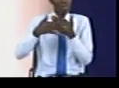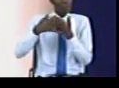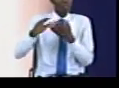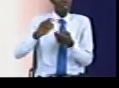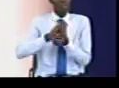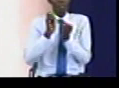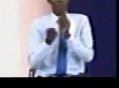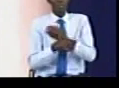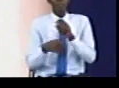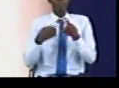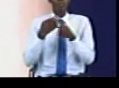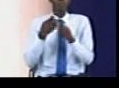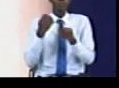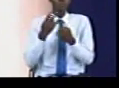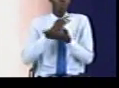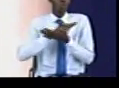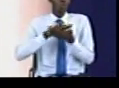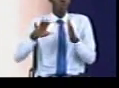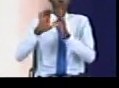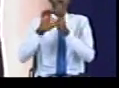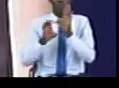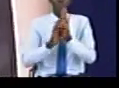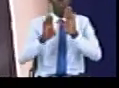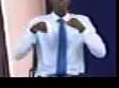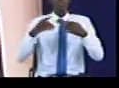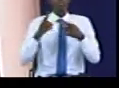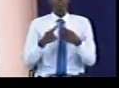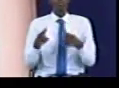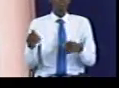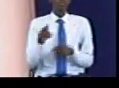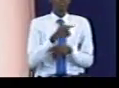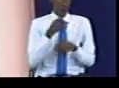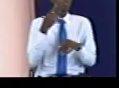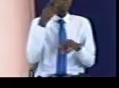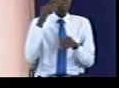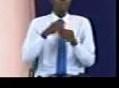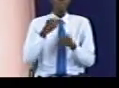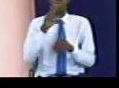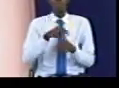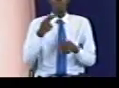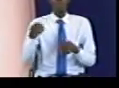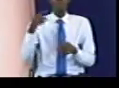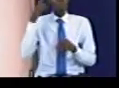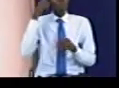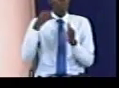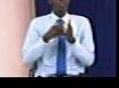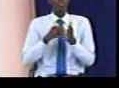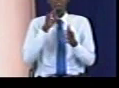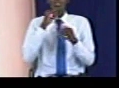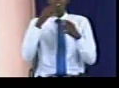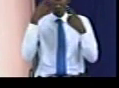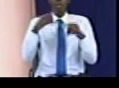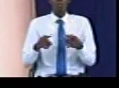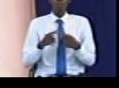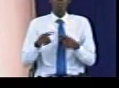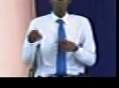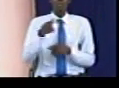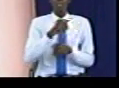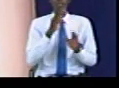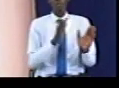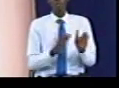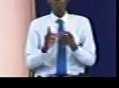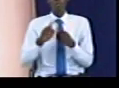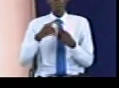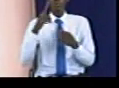the holy commandment delivered unto them. Verse 22. But it has happened unto them according to the true proverb.